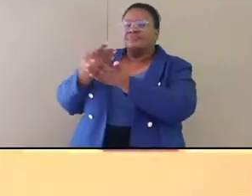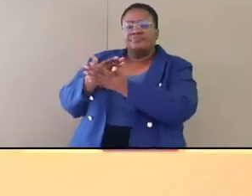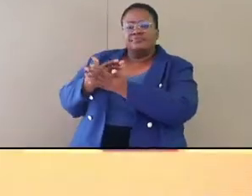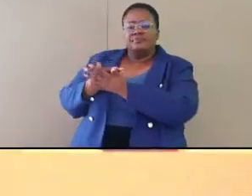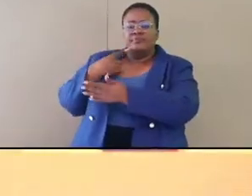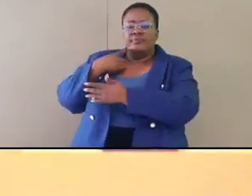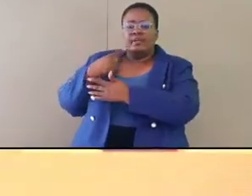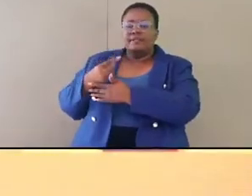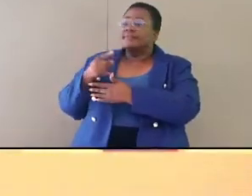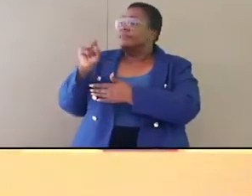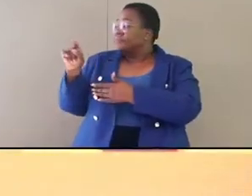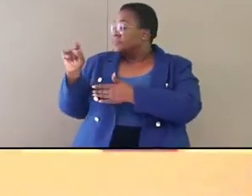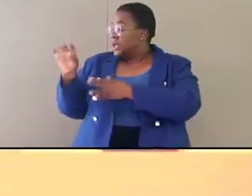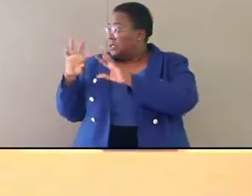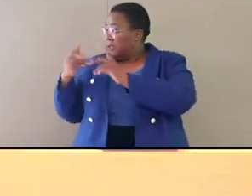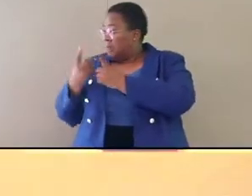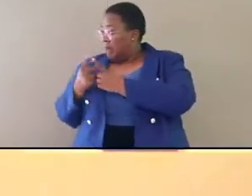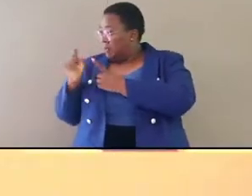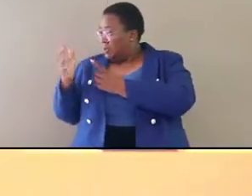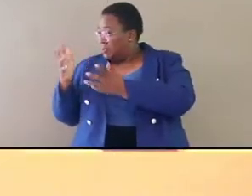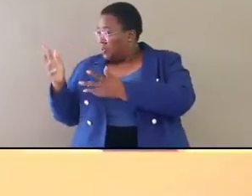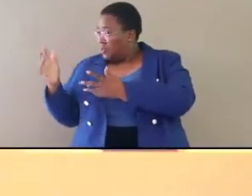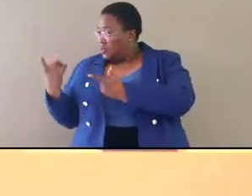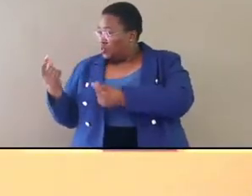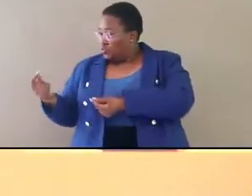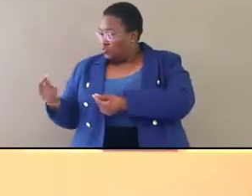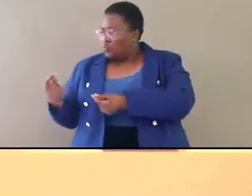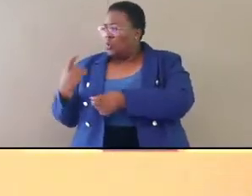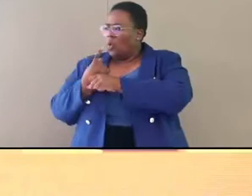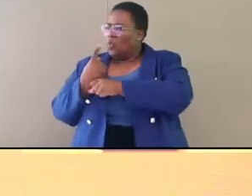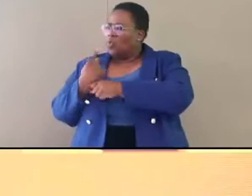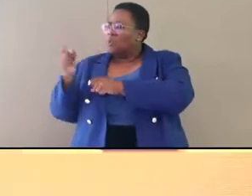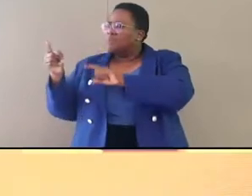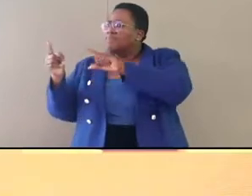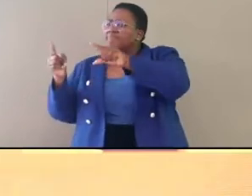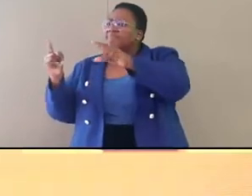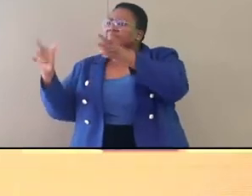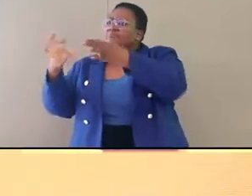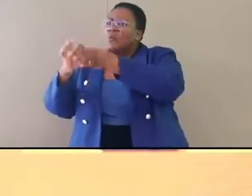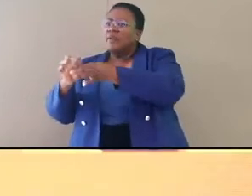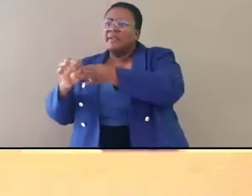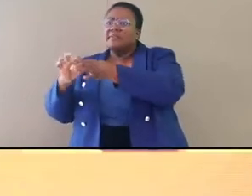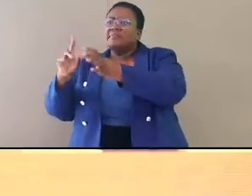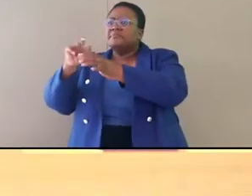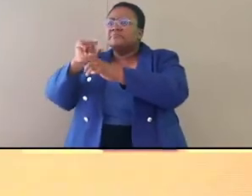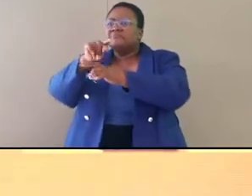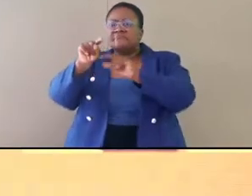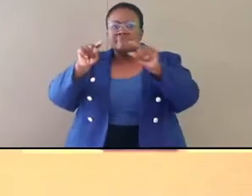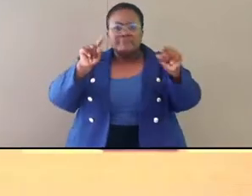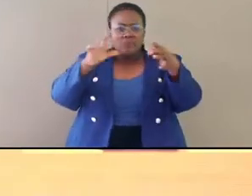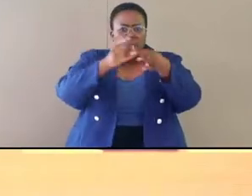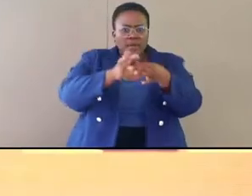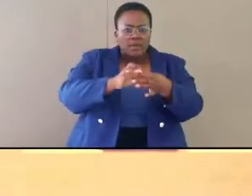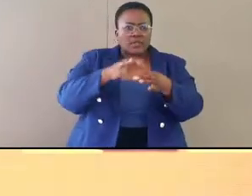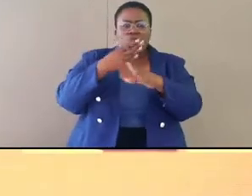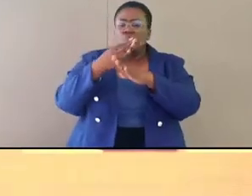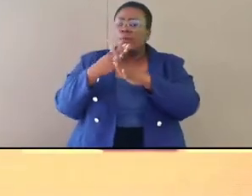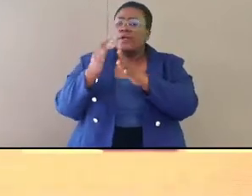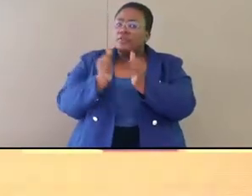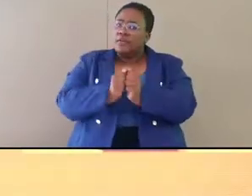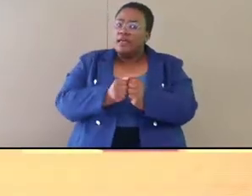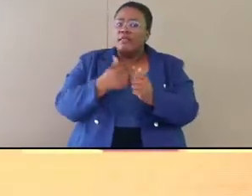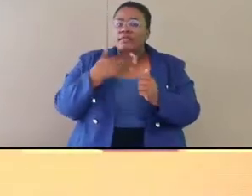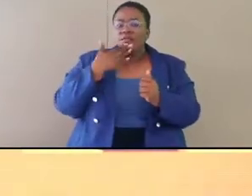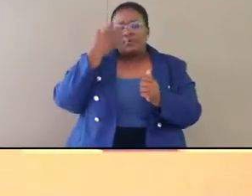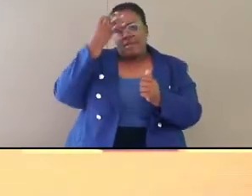department of this, look at the department of this. It's always connecting to other people and let's work together as government because